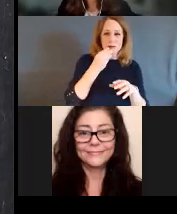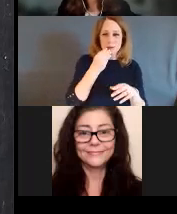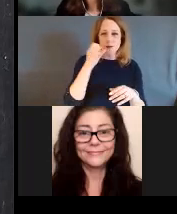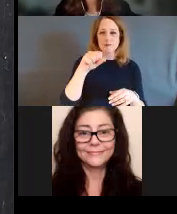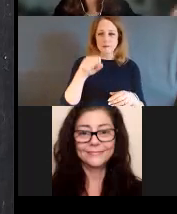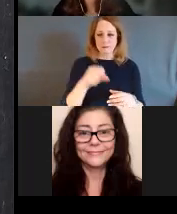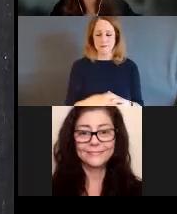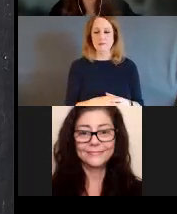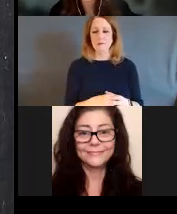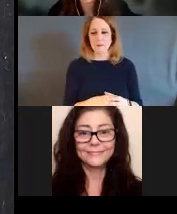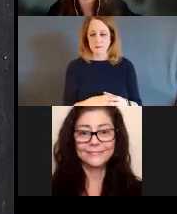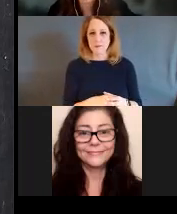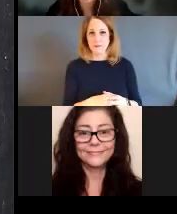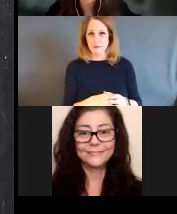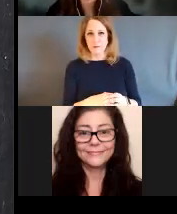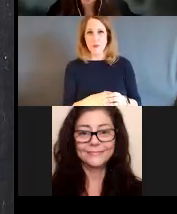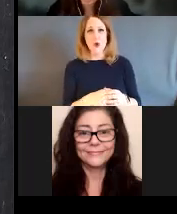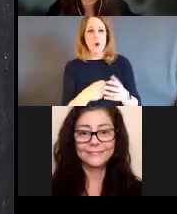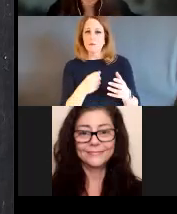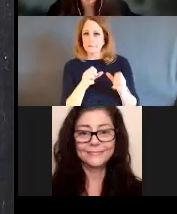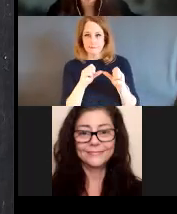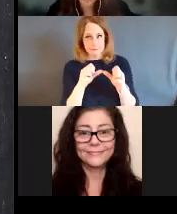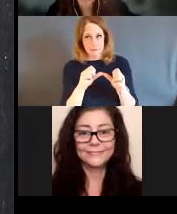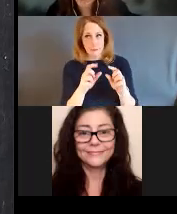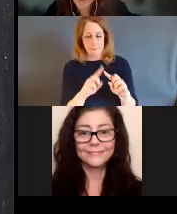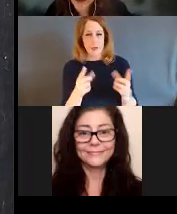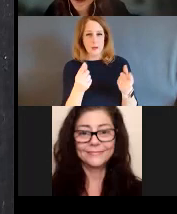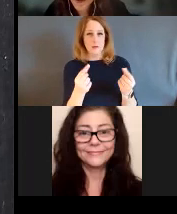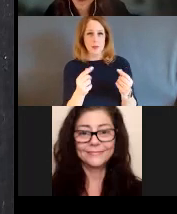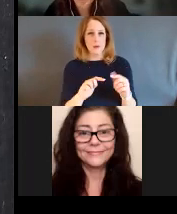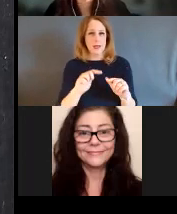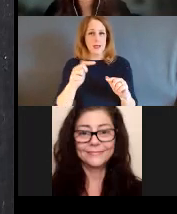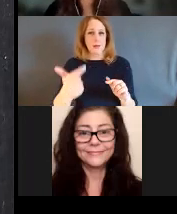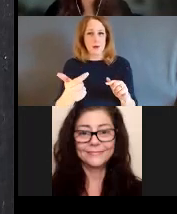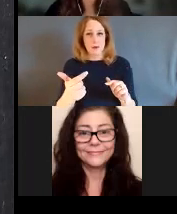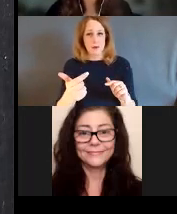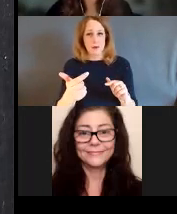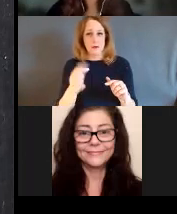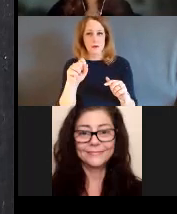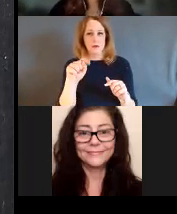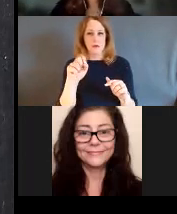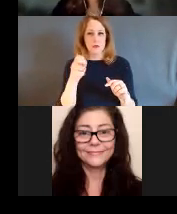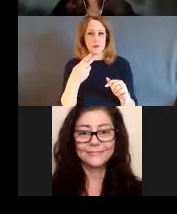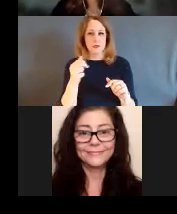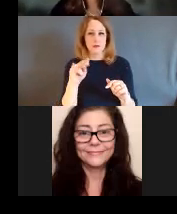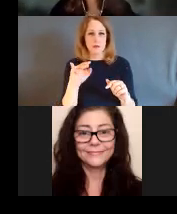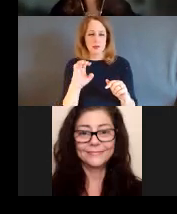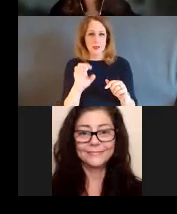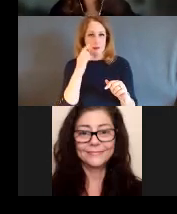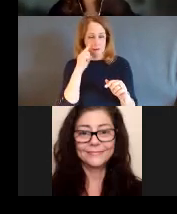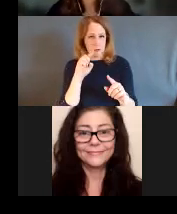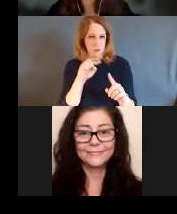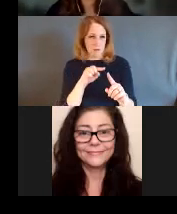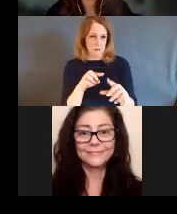Definitely. So keep it coming. But I'm going to hand it back over to Steph for her to pick